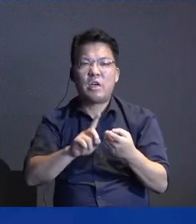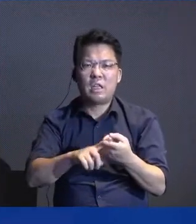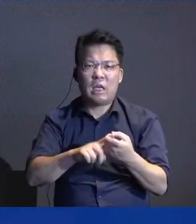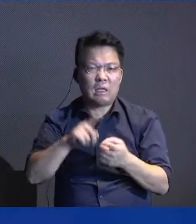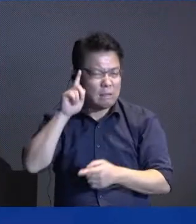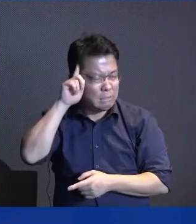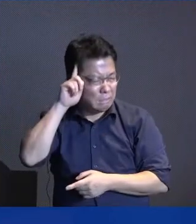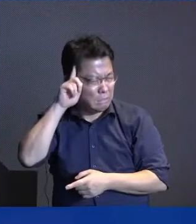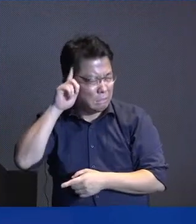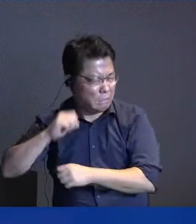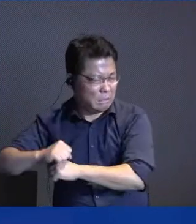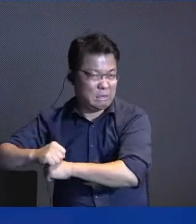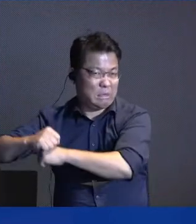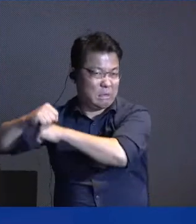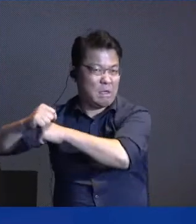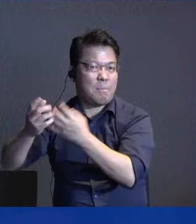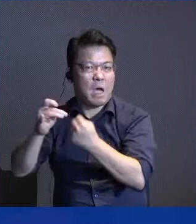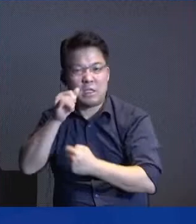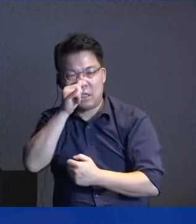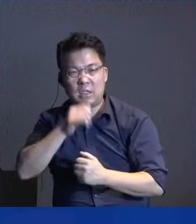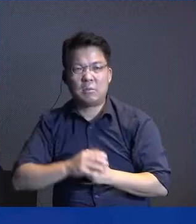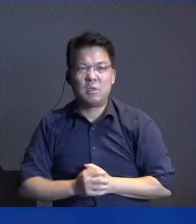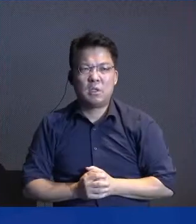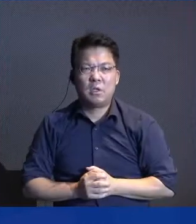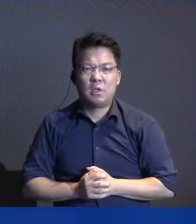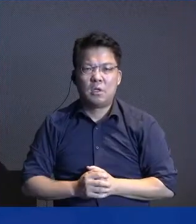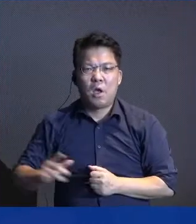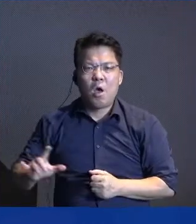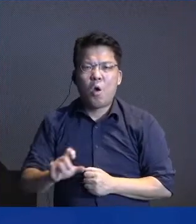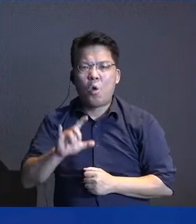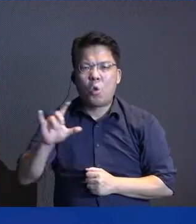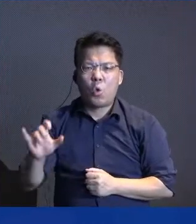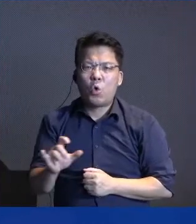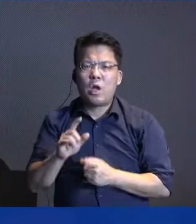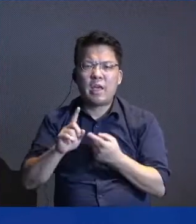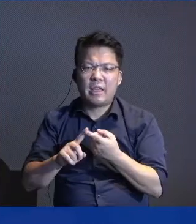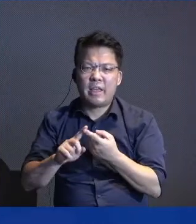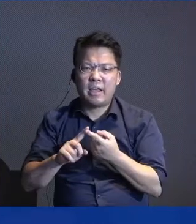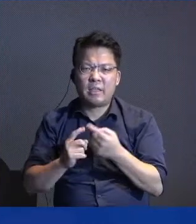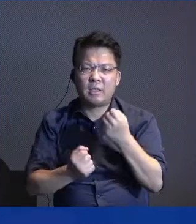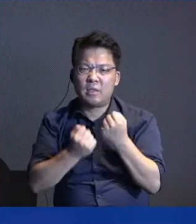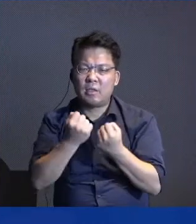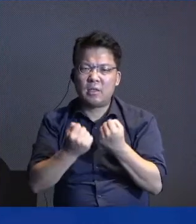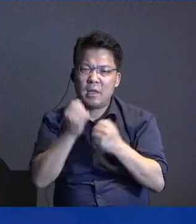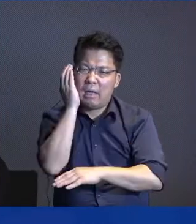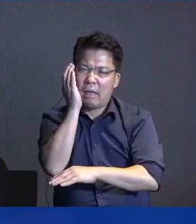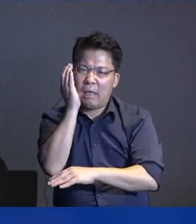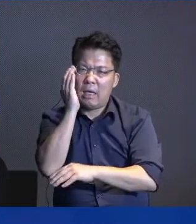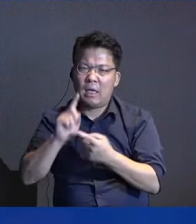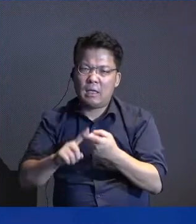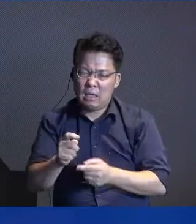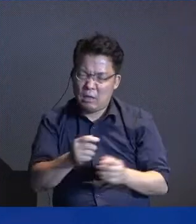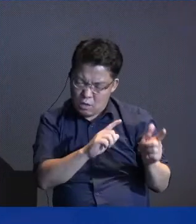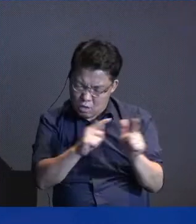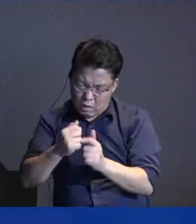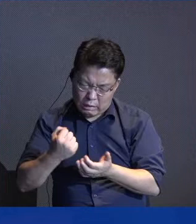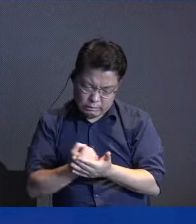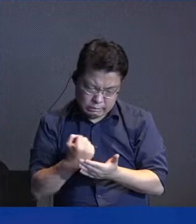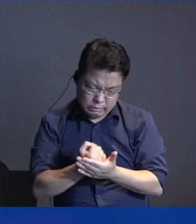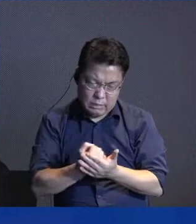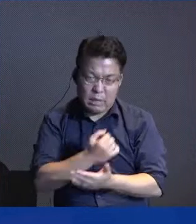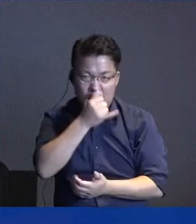fact, whenever I am in a talk, I always tell that it's very unfortunate that we needed a pandemic to serve as